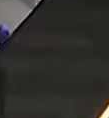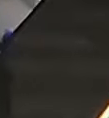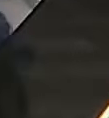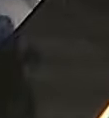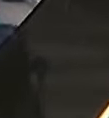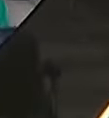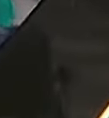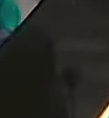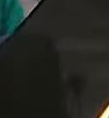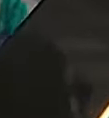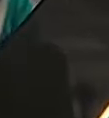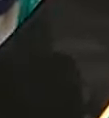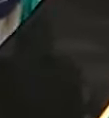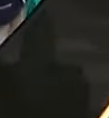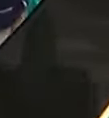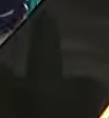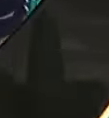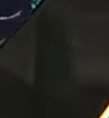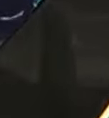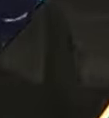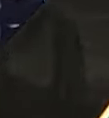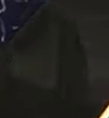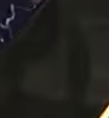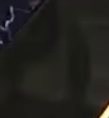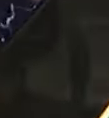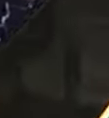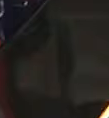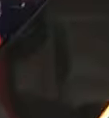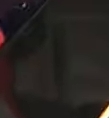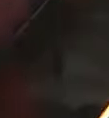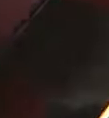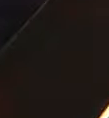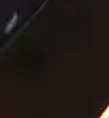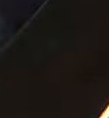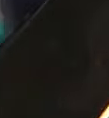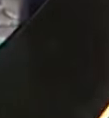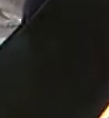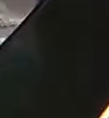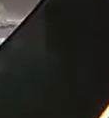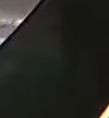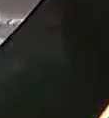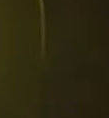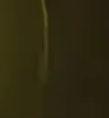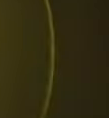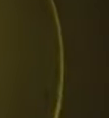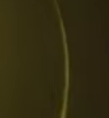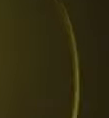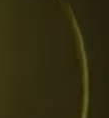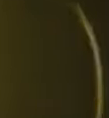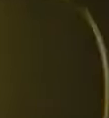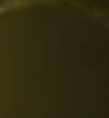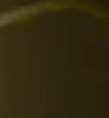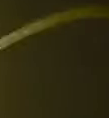And in sports, Ethiopian women team arrives for Saturday game, that is in the under-17 world.